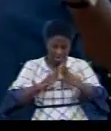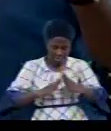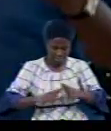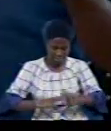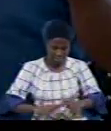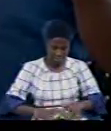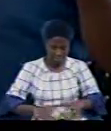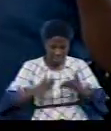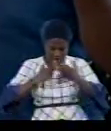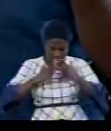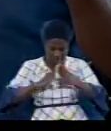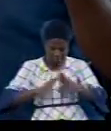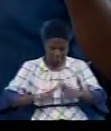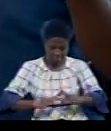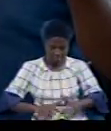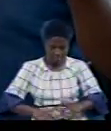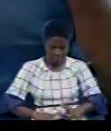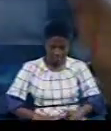peace,